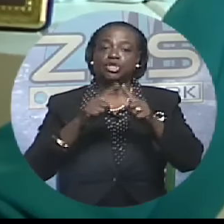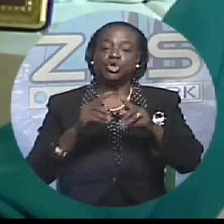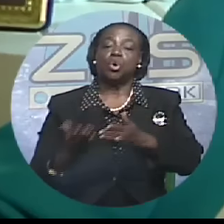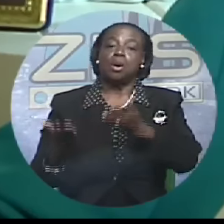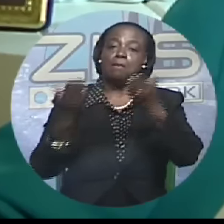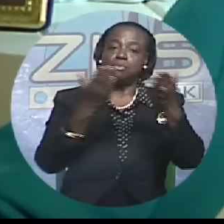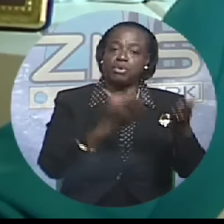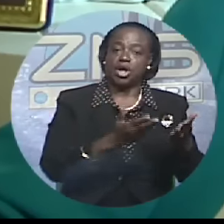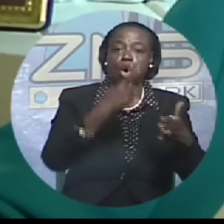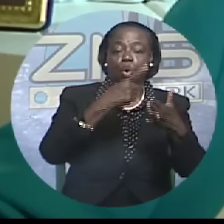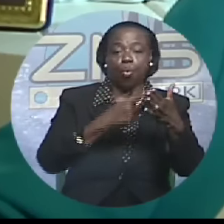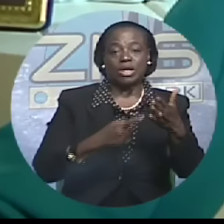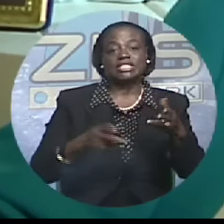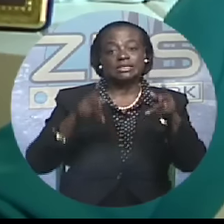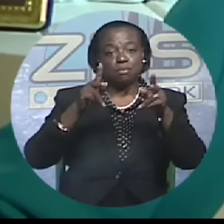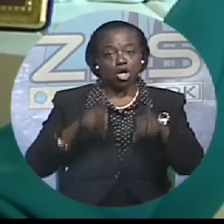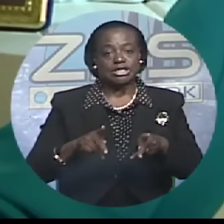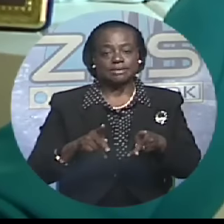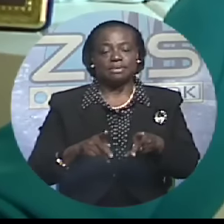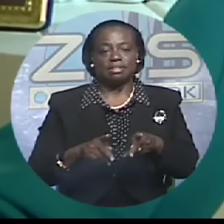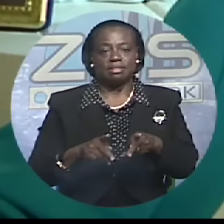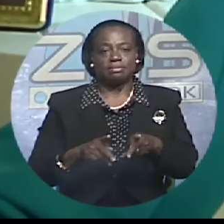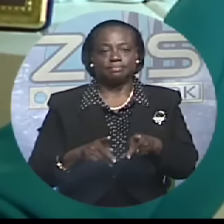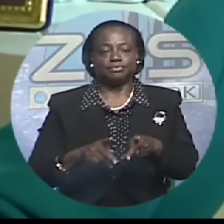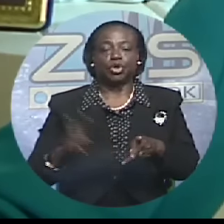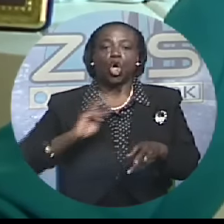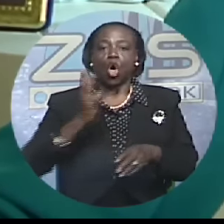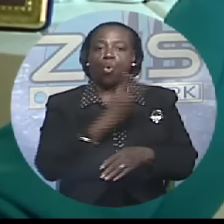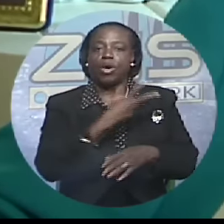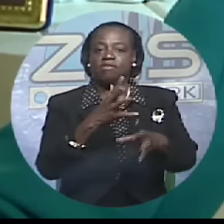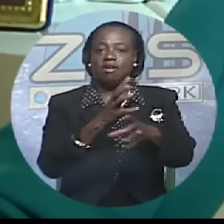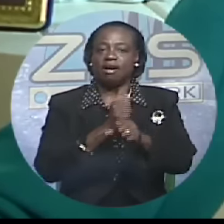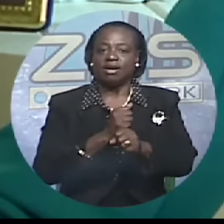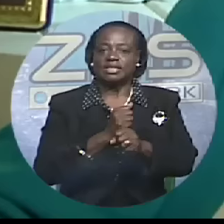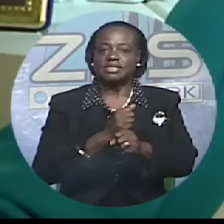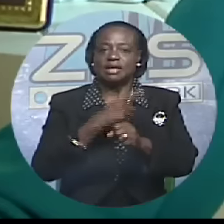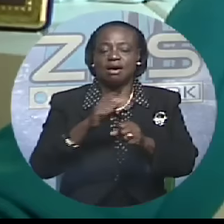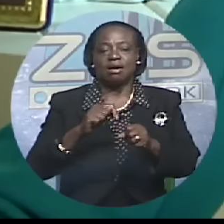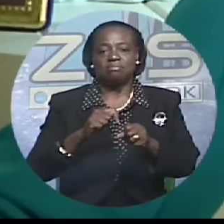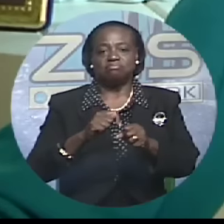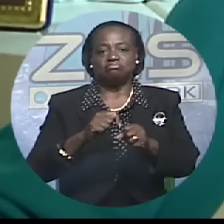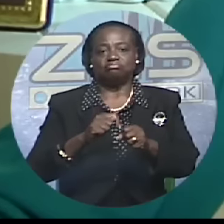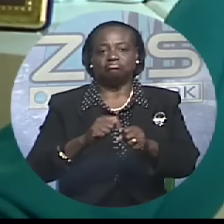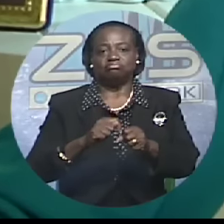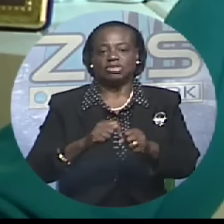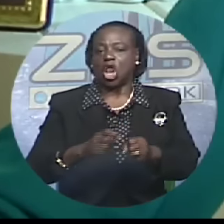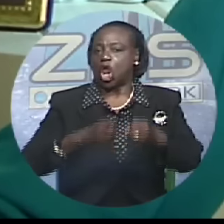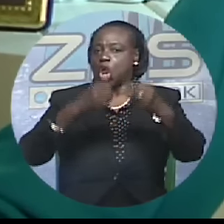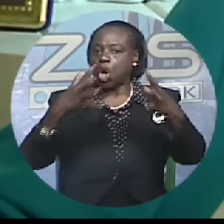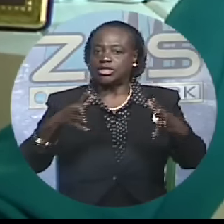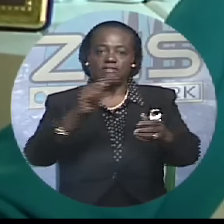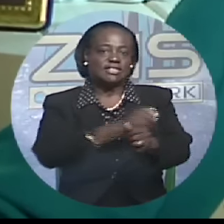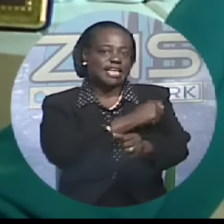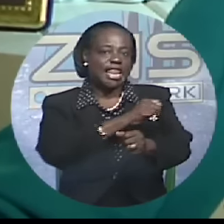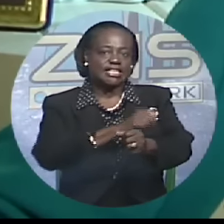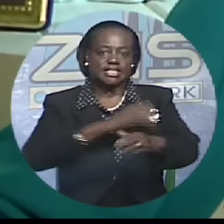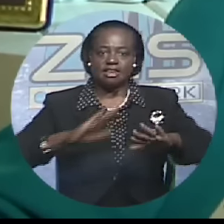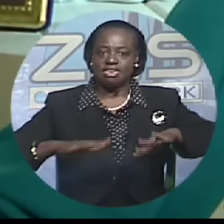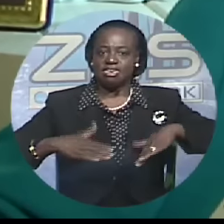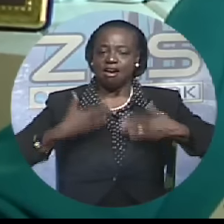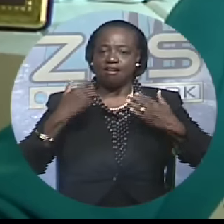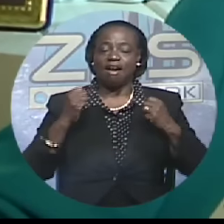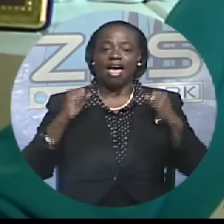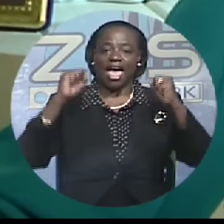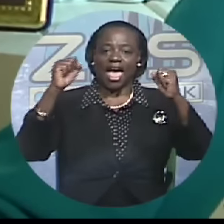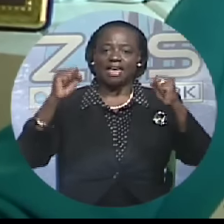produce what's possible. We've got a gang of talented young athletes.